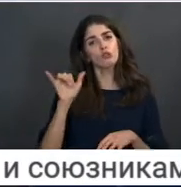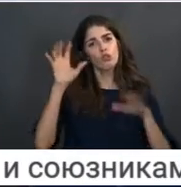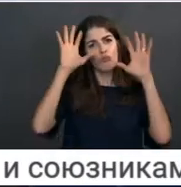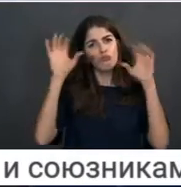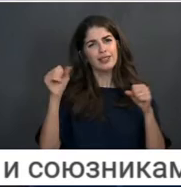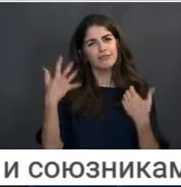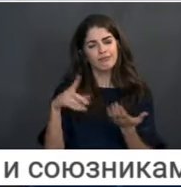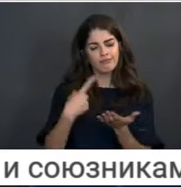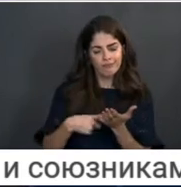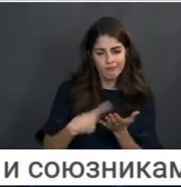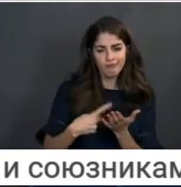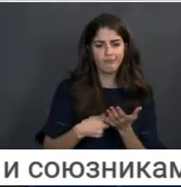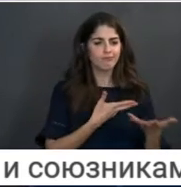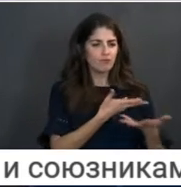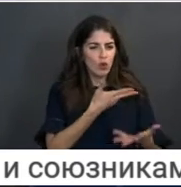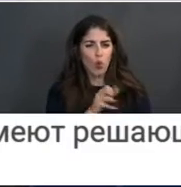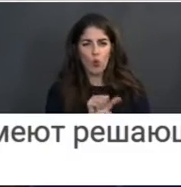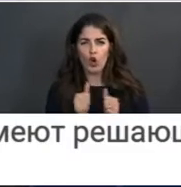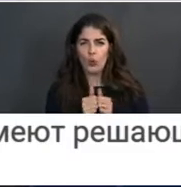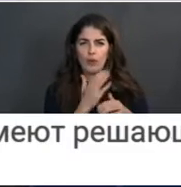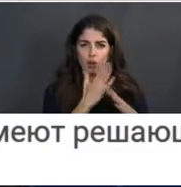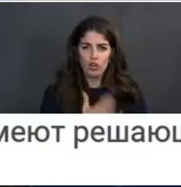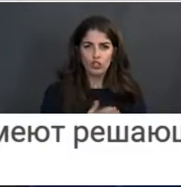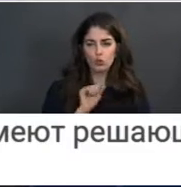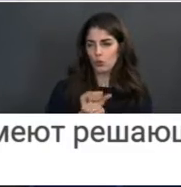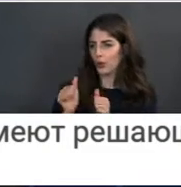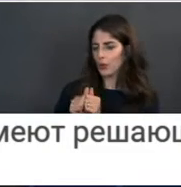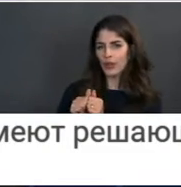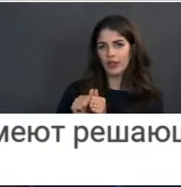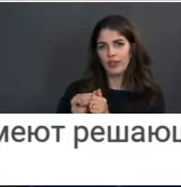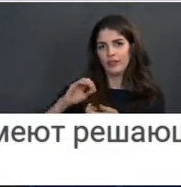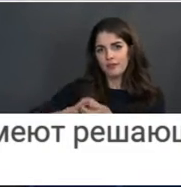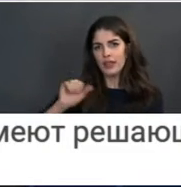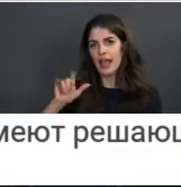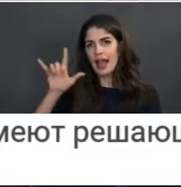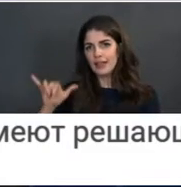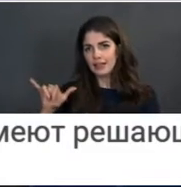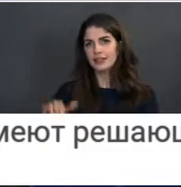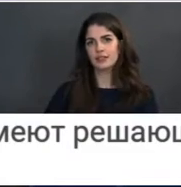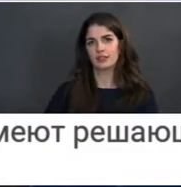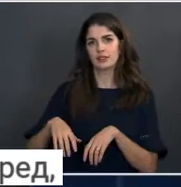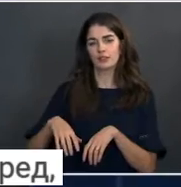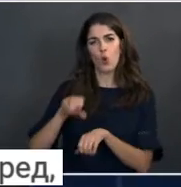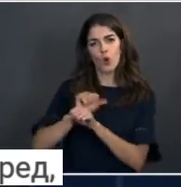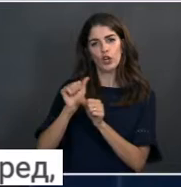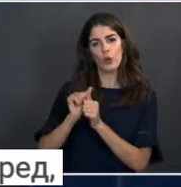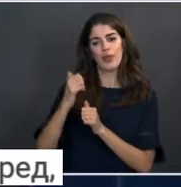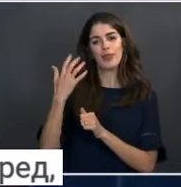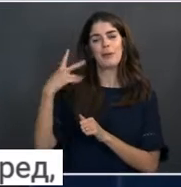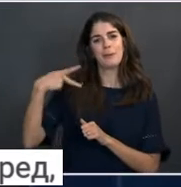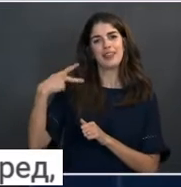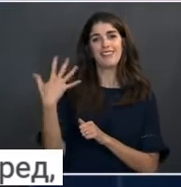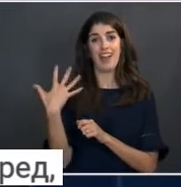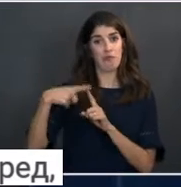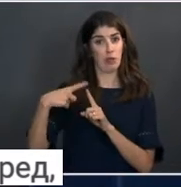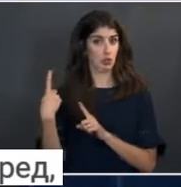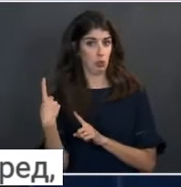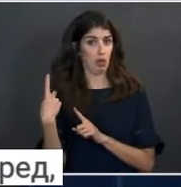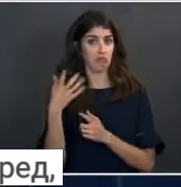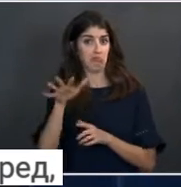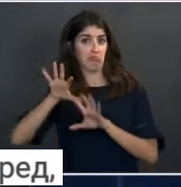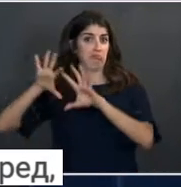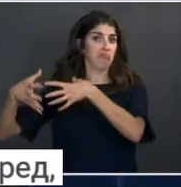how working with our partners and allies, including the Europeans, members of the P5+1, is pivotal to